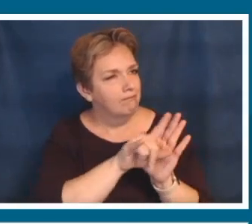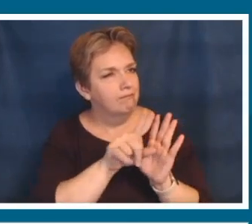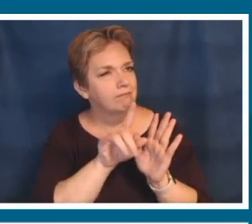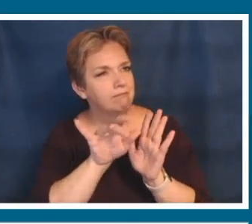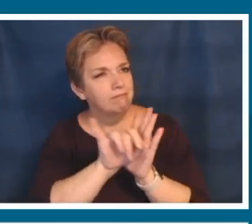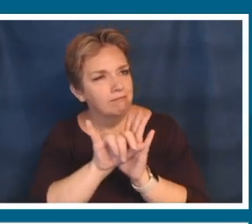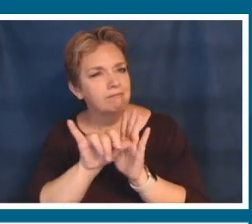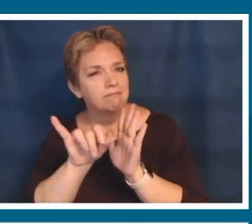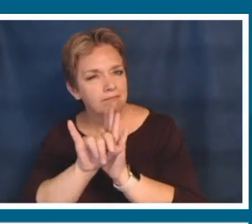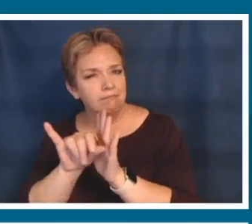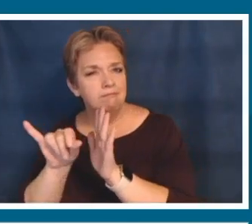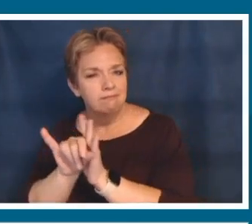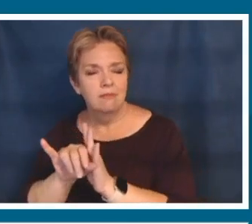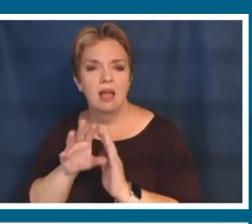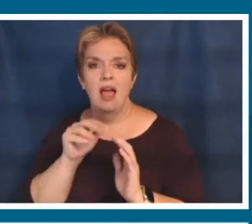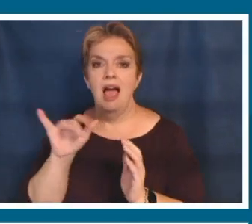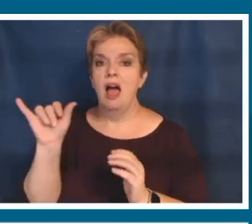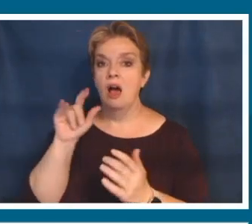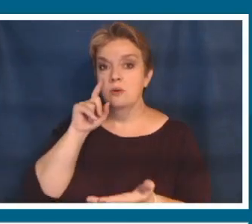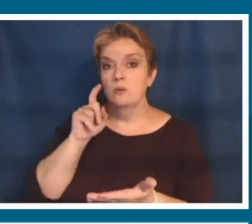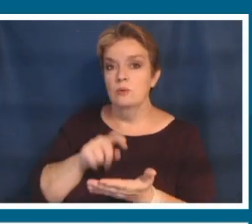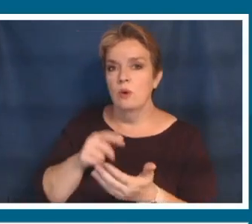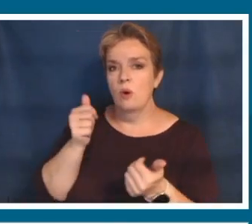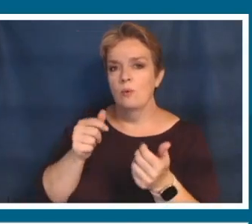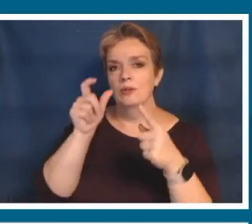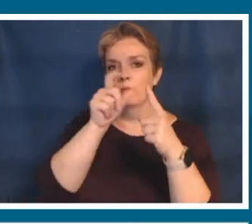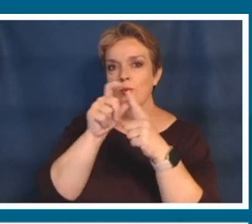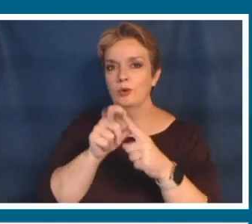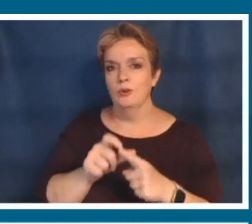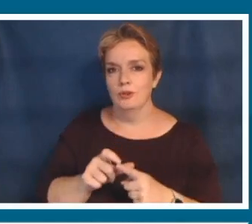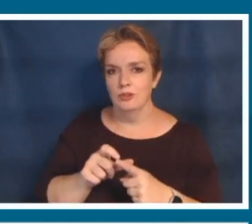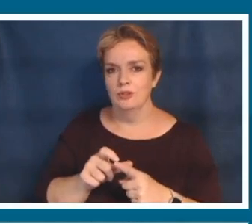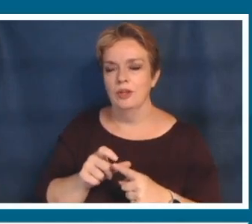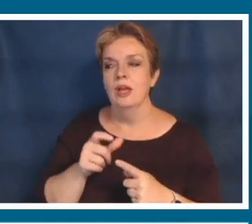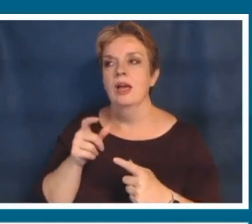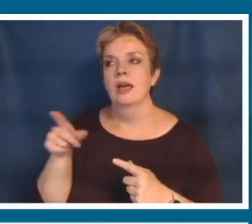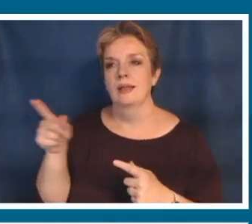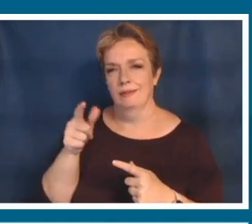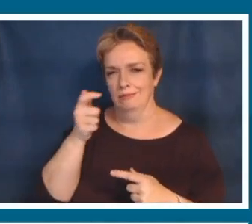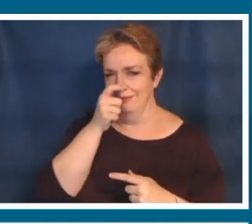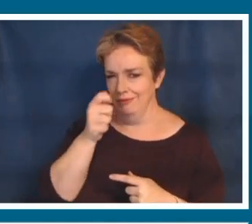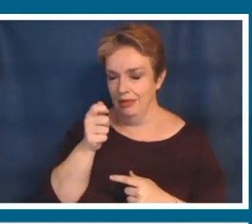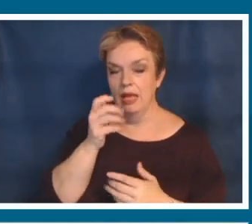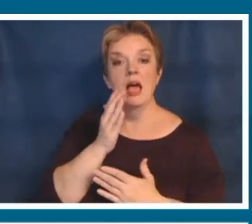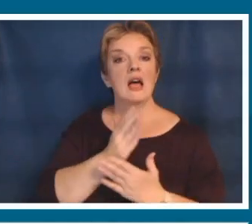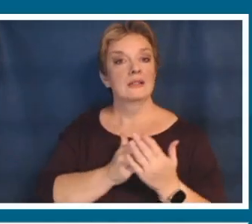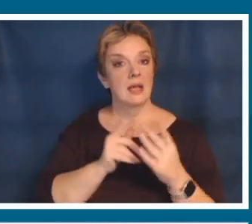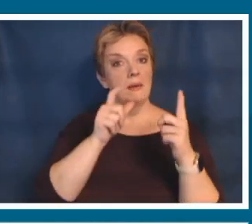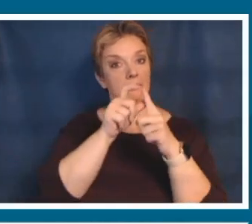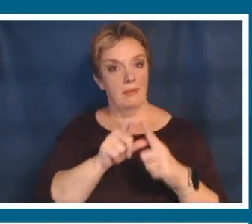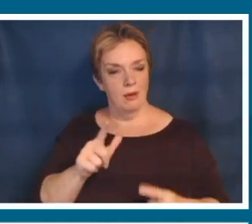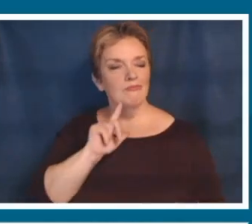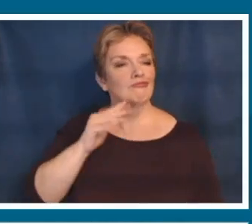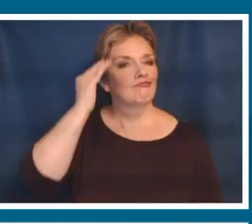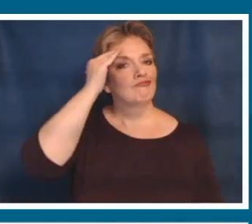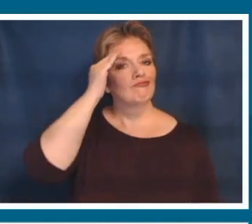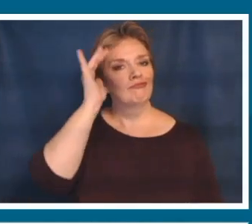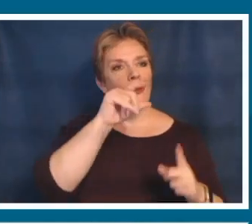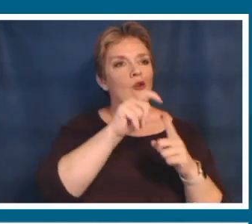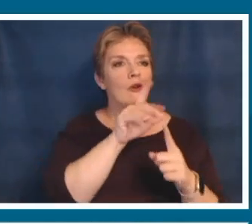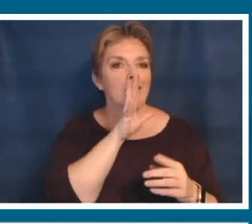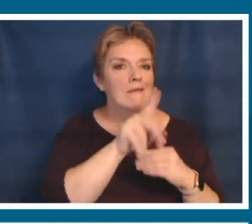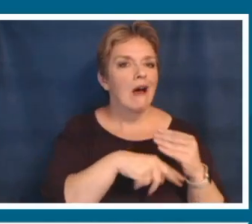that are interesting to them, either because they are very familiar, the objects and items and places that are being talked about